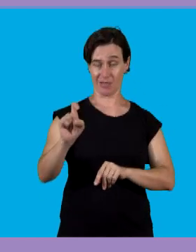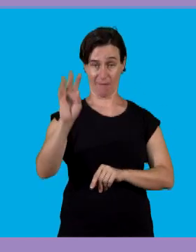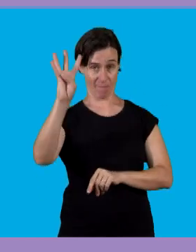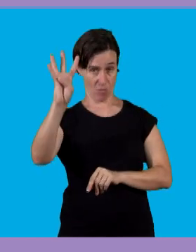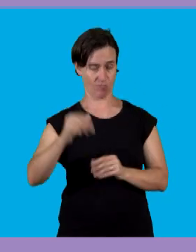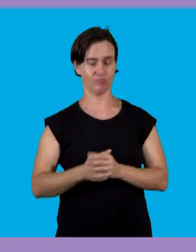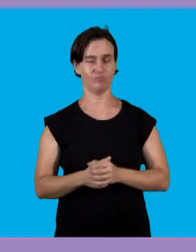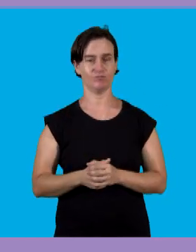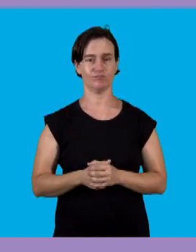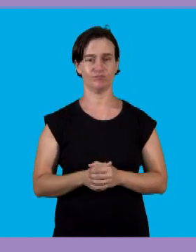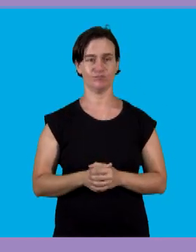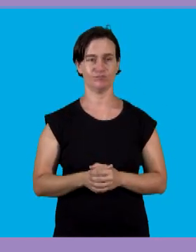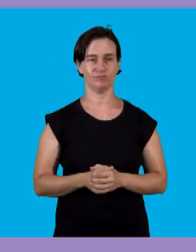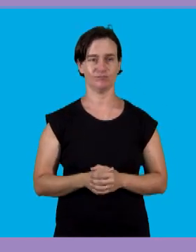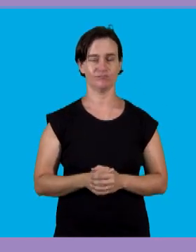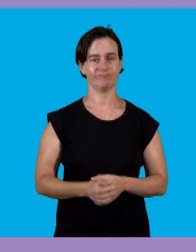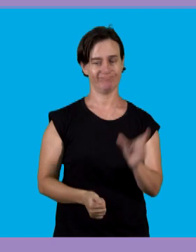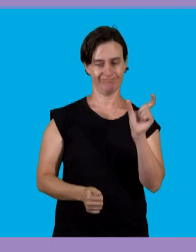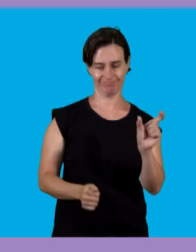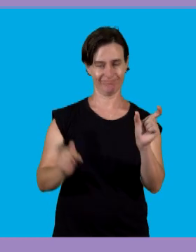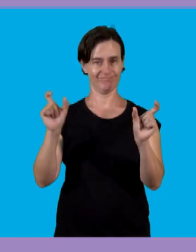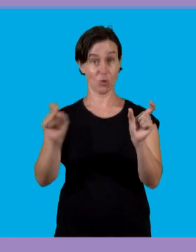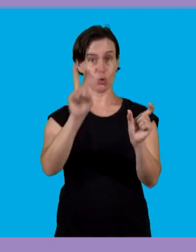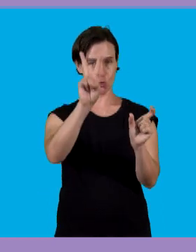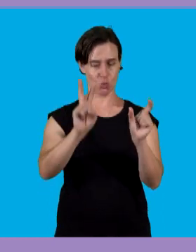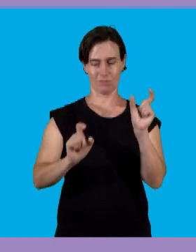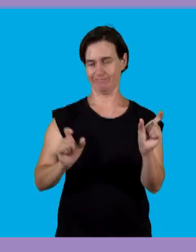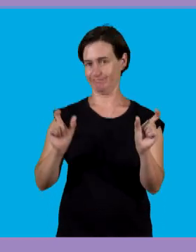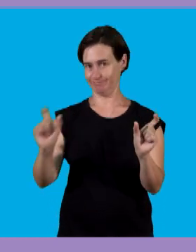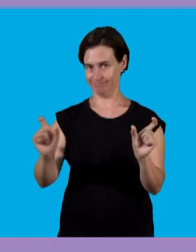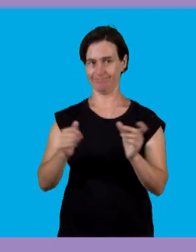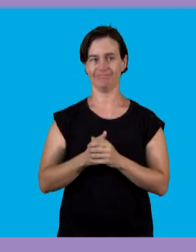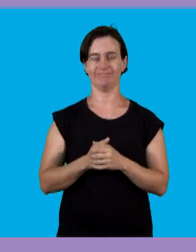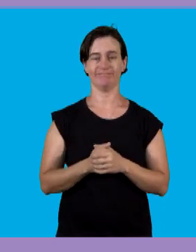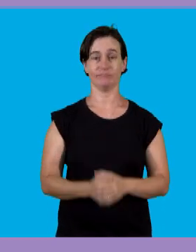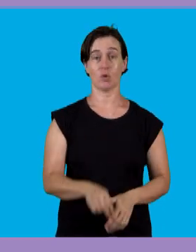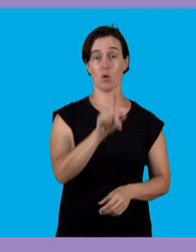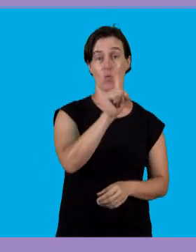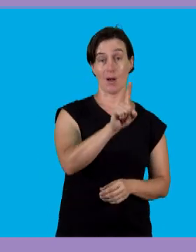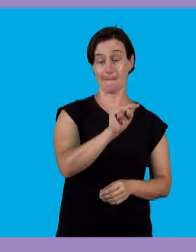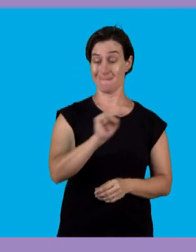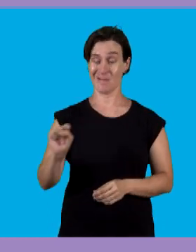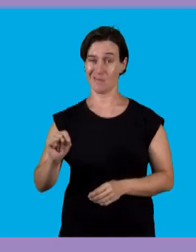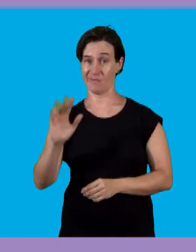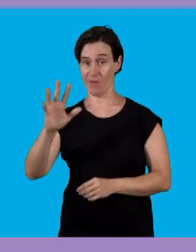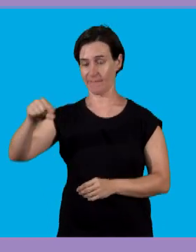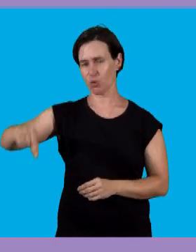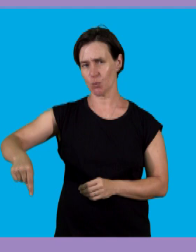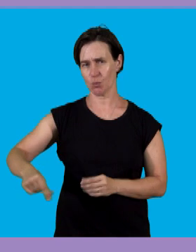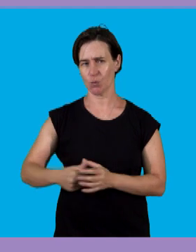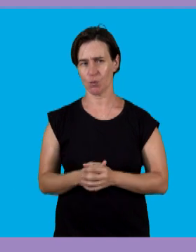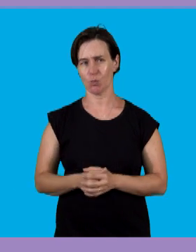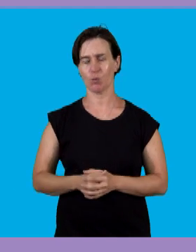3x exponent 4. Those are 2 terms. We have 1 minus